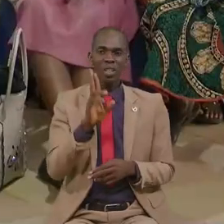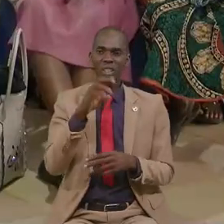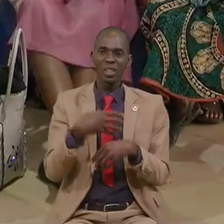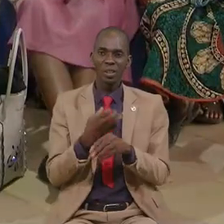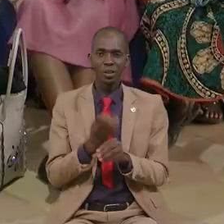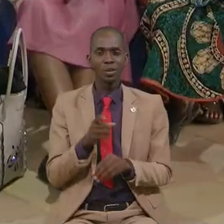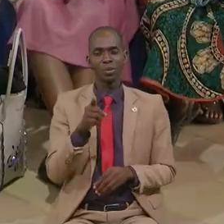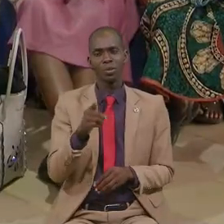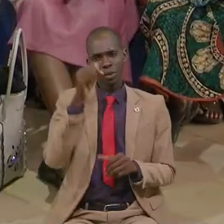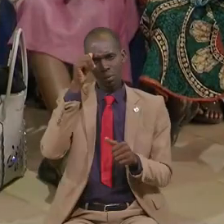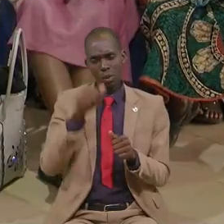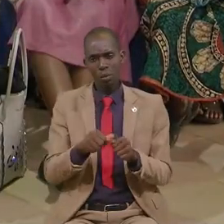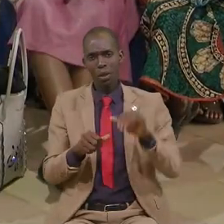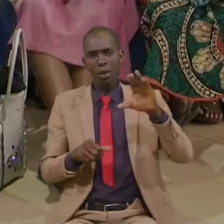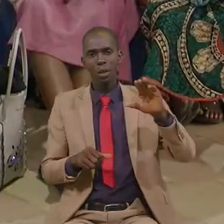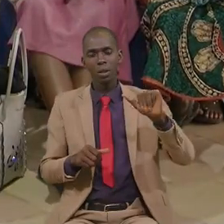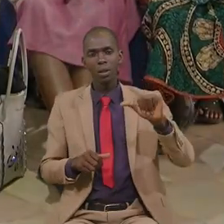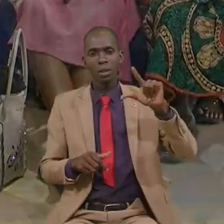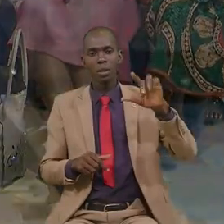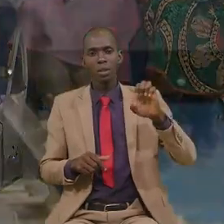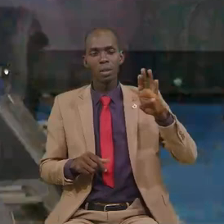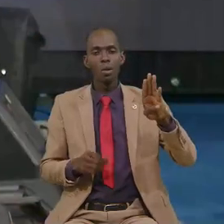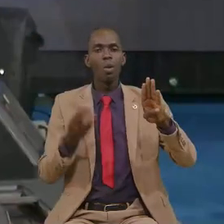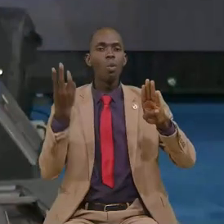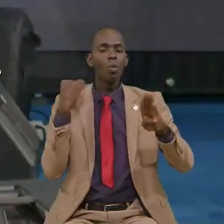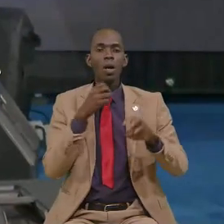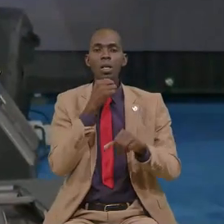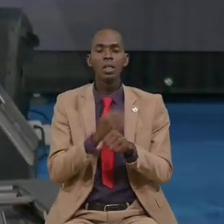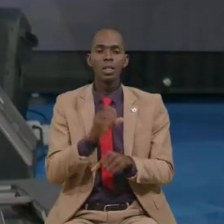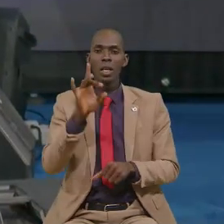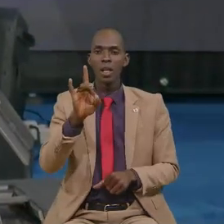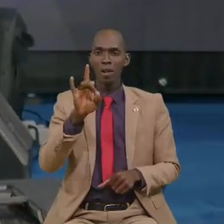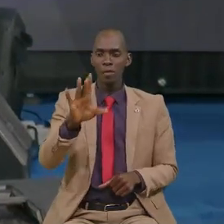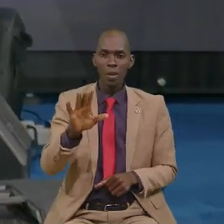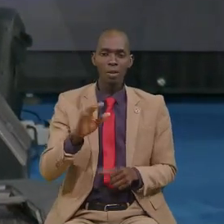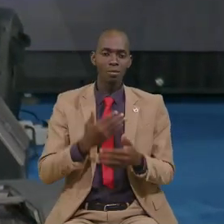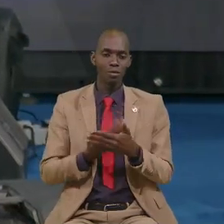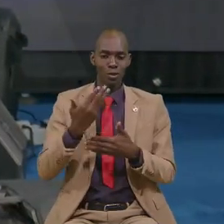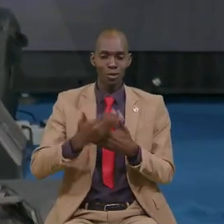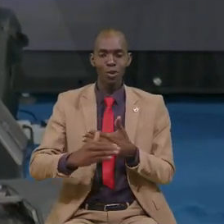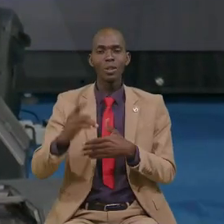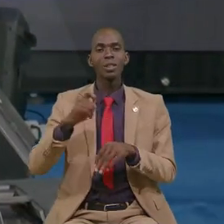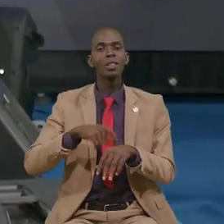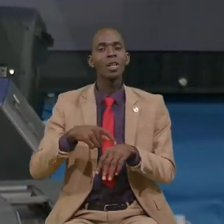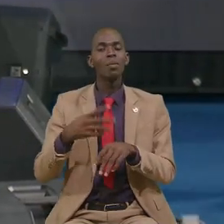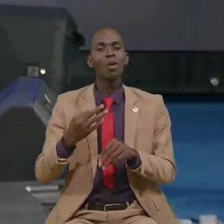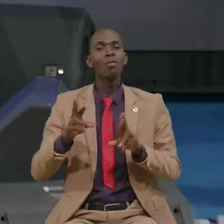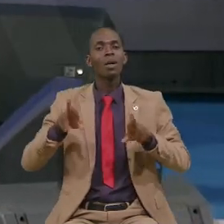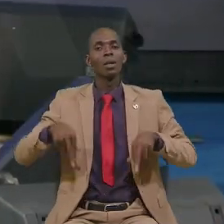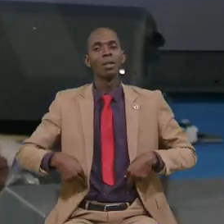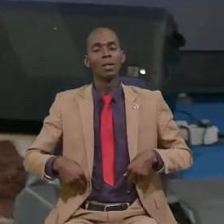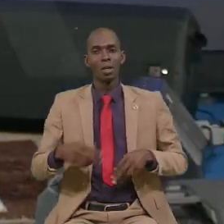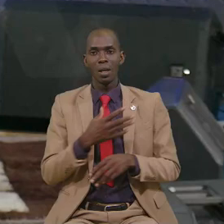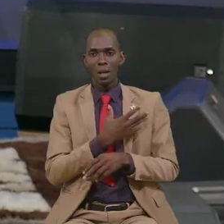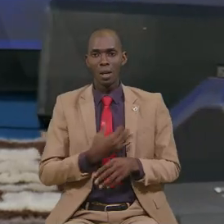Caleb was 85. Beyond retiring age. And then he came to